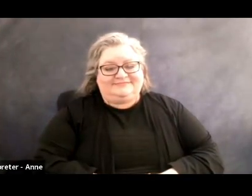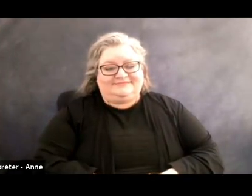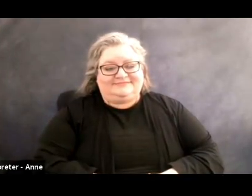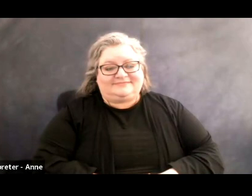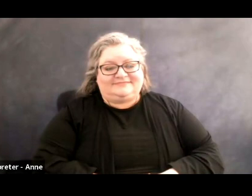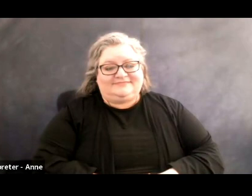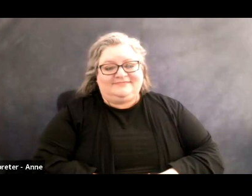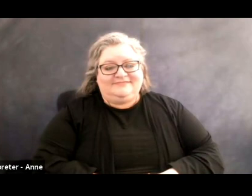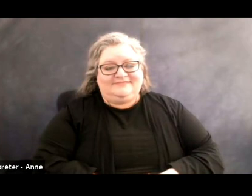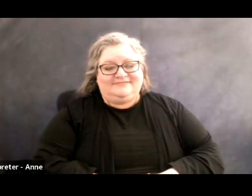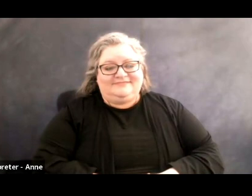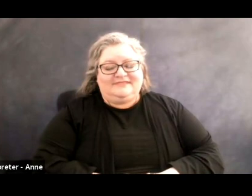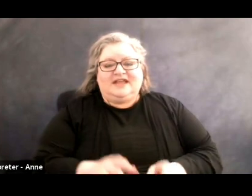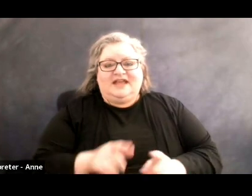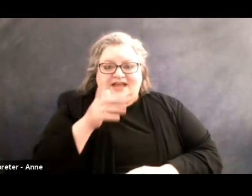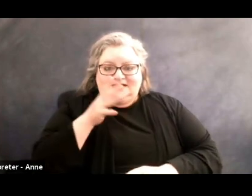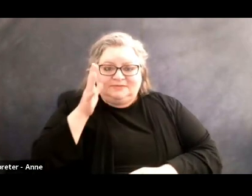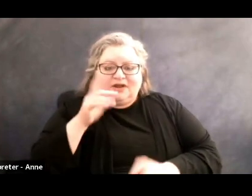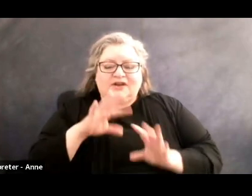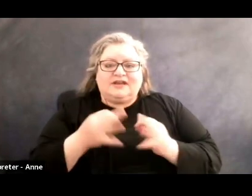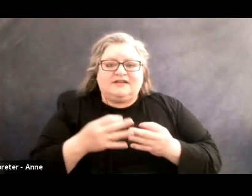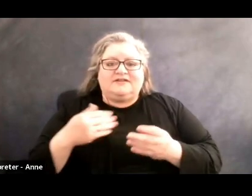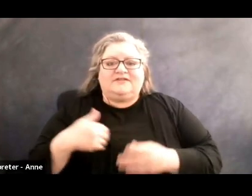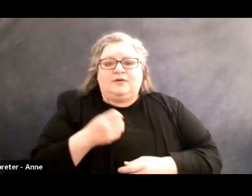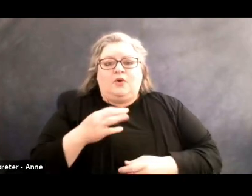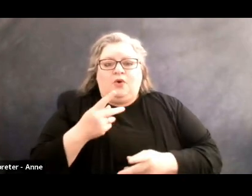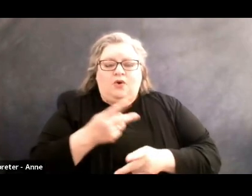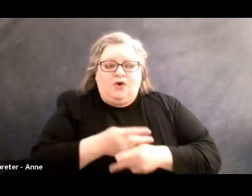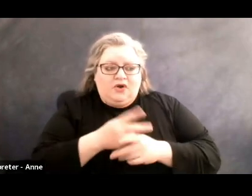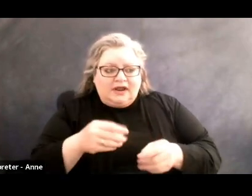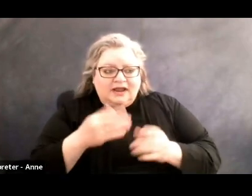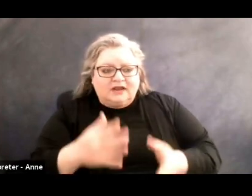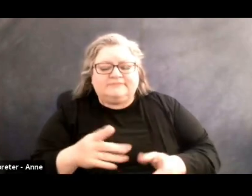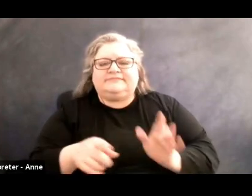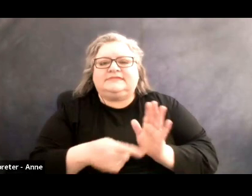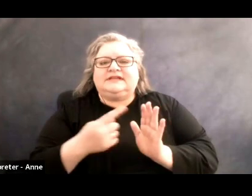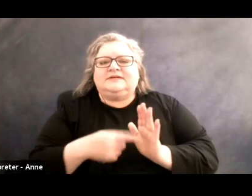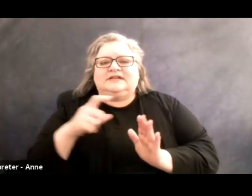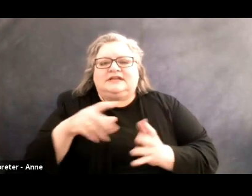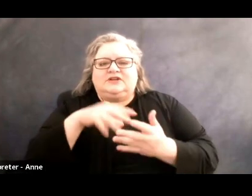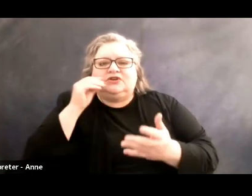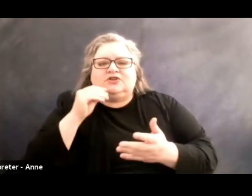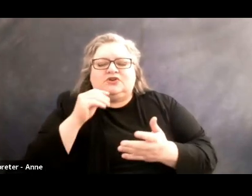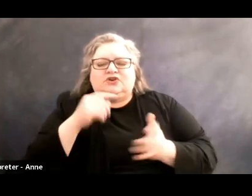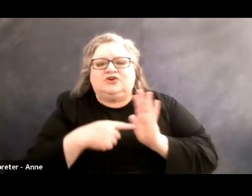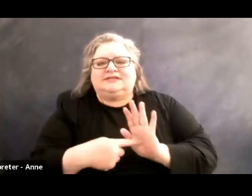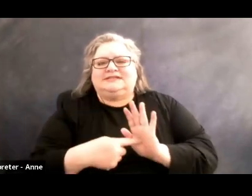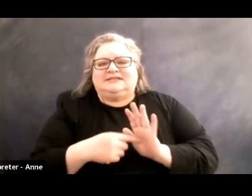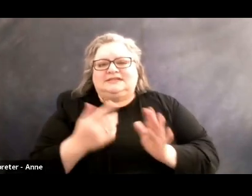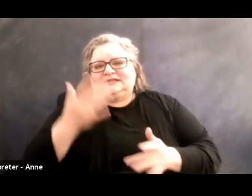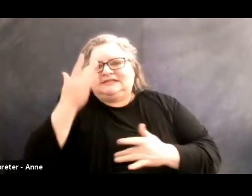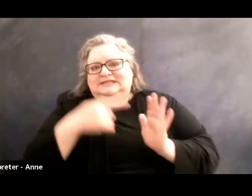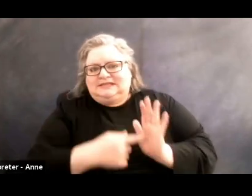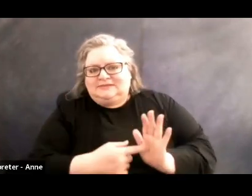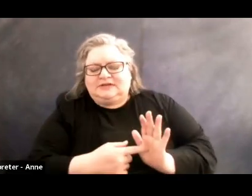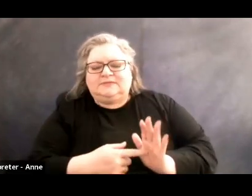So the turning points. As a parent, a family member, or caregiver, sometimes we have to learn the signs and symptoms.